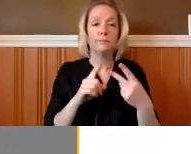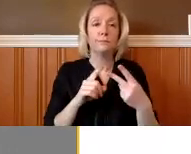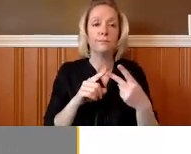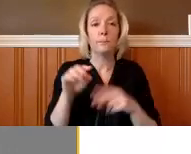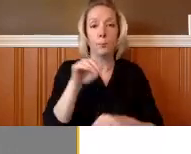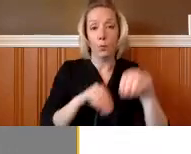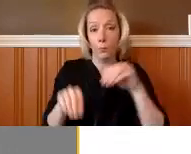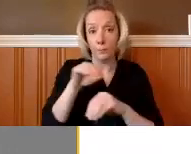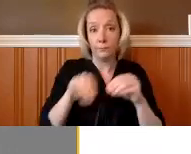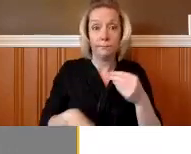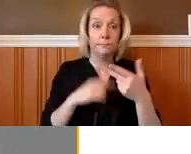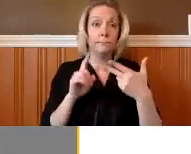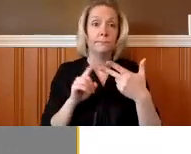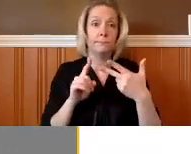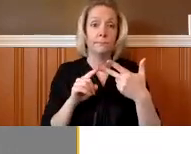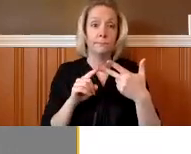movement,